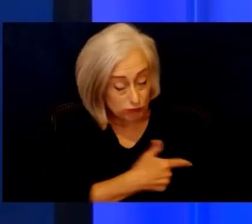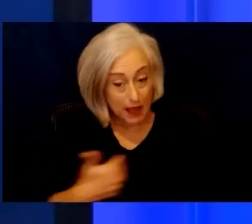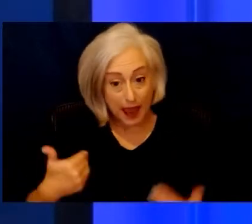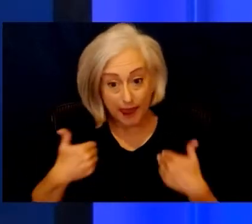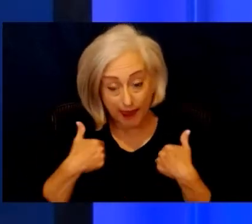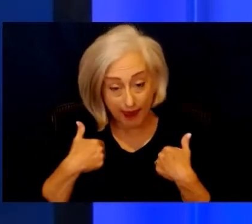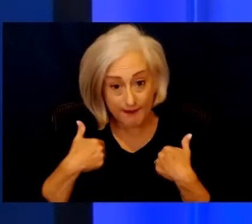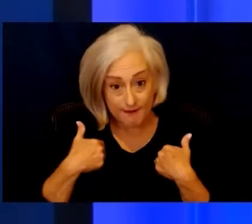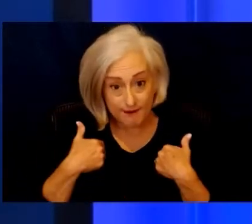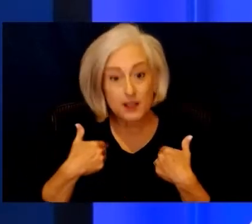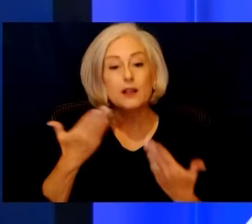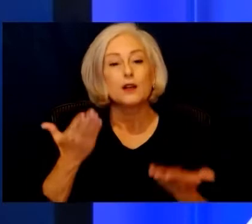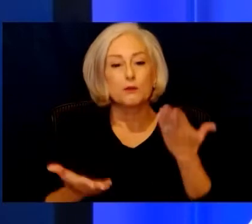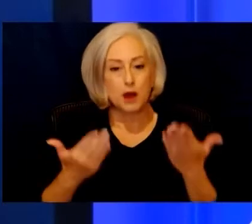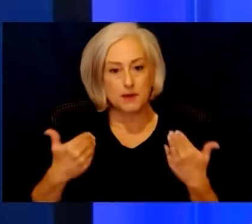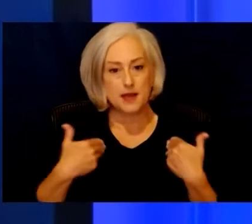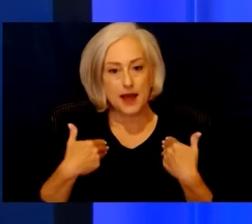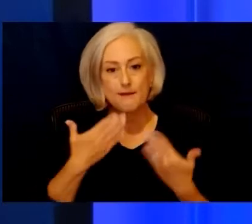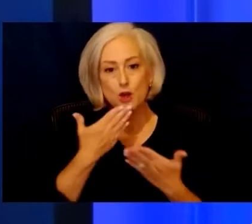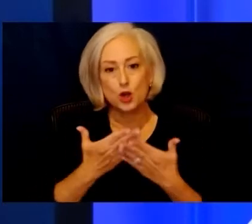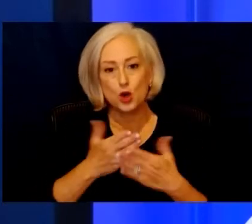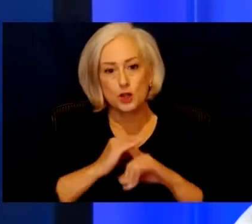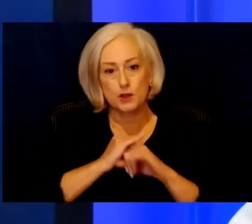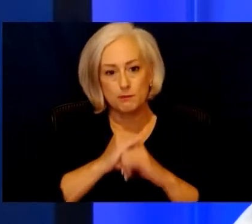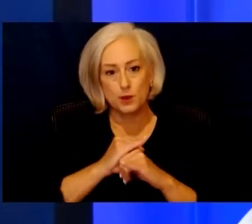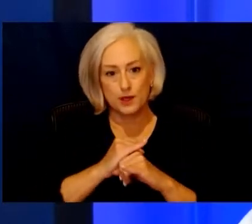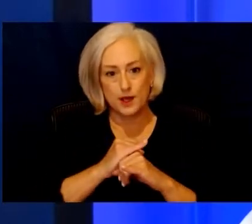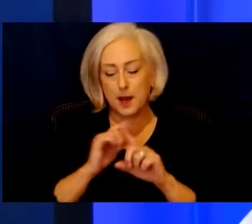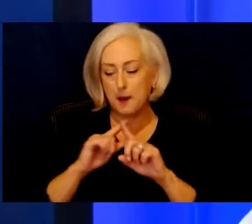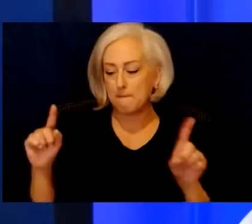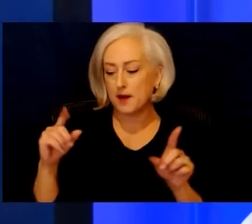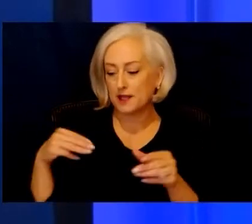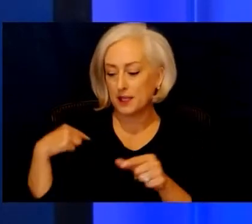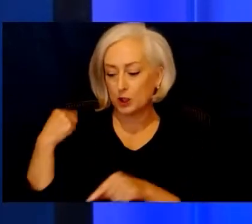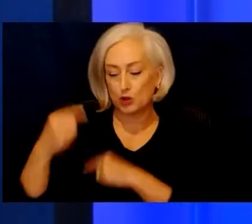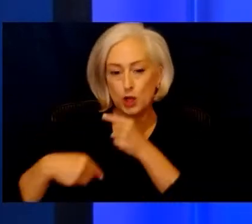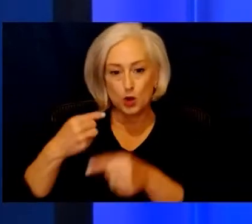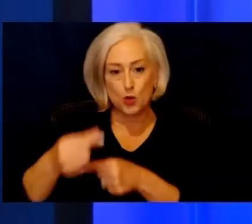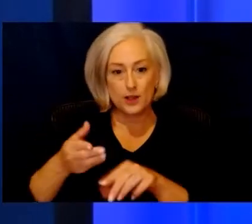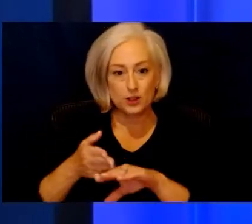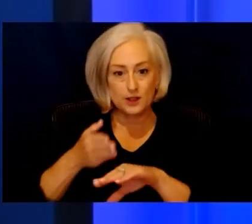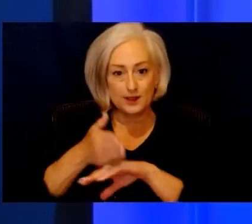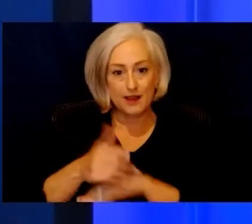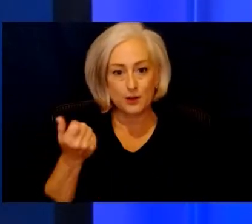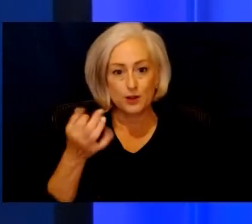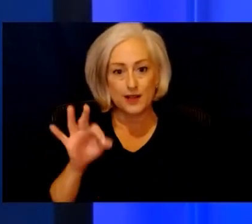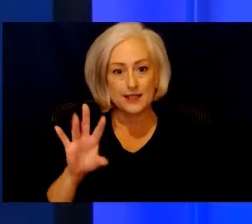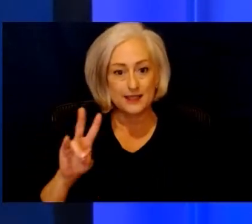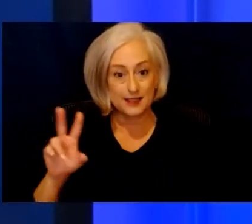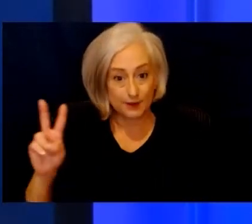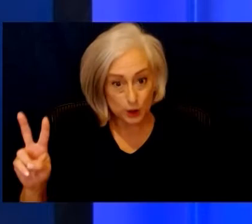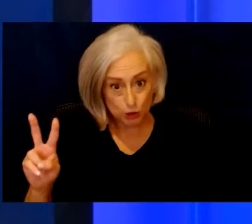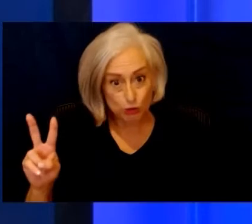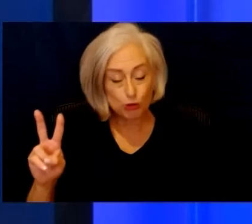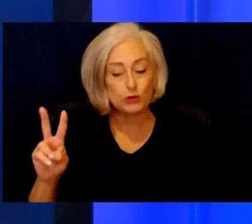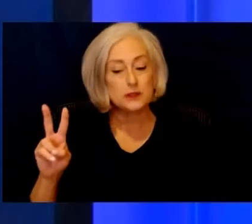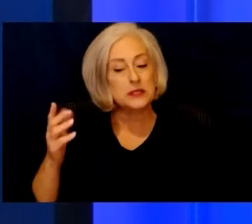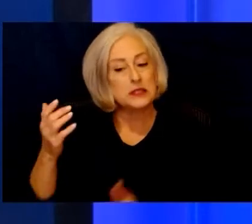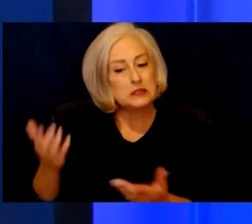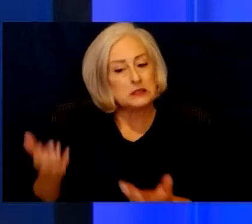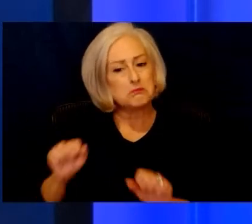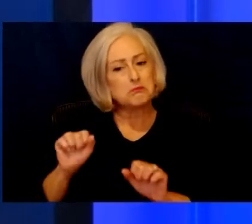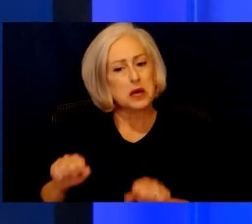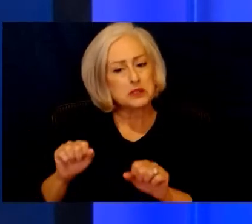stopped is that generations after that now have become susceptible to monkeypox, whereas before they were protected. In general,